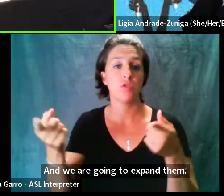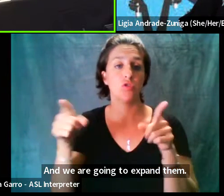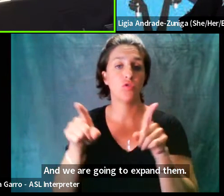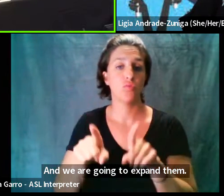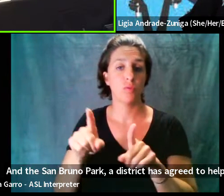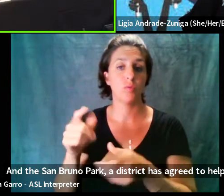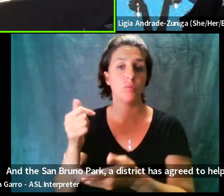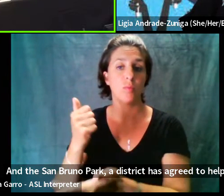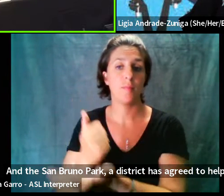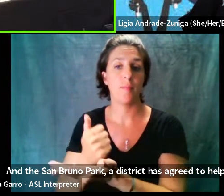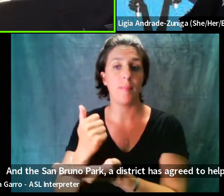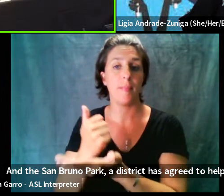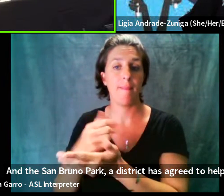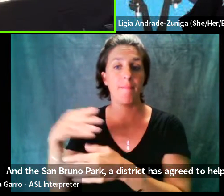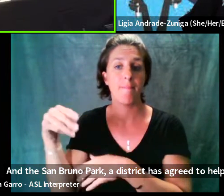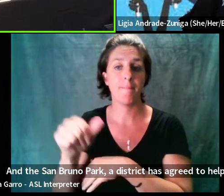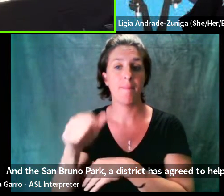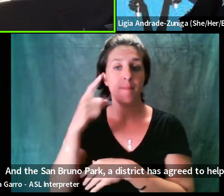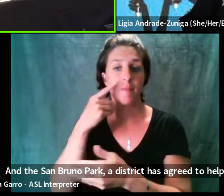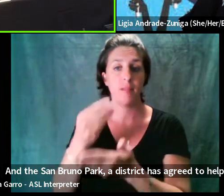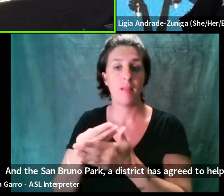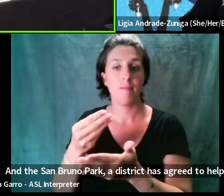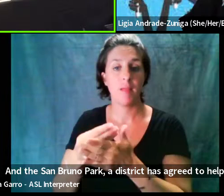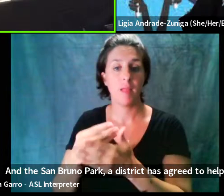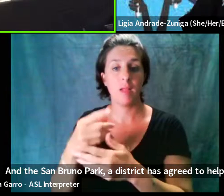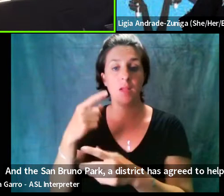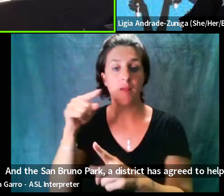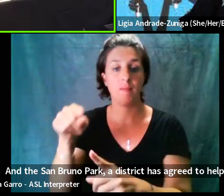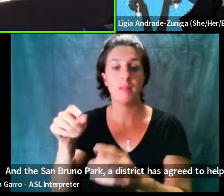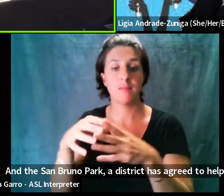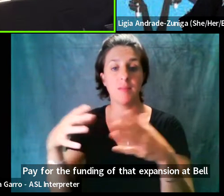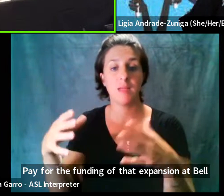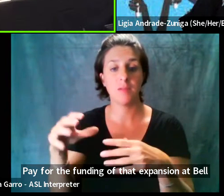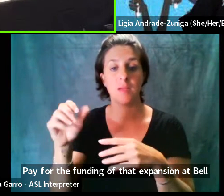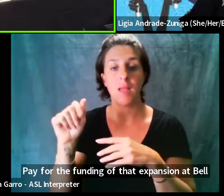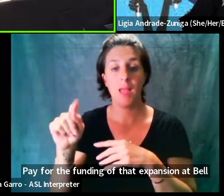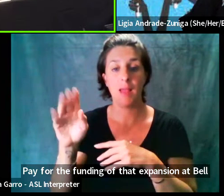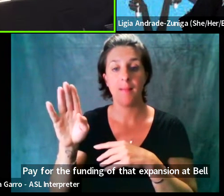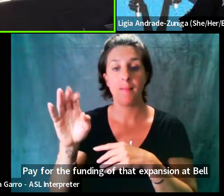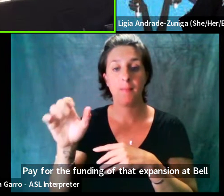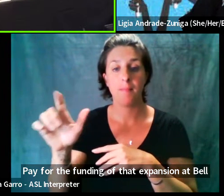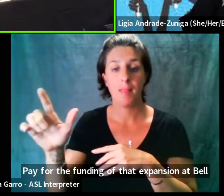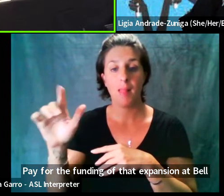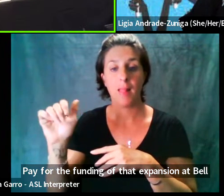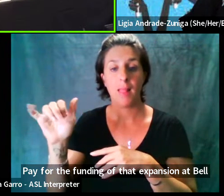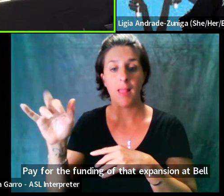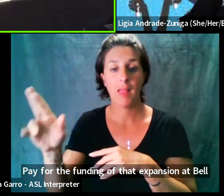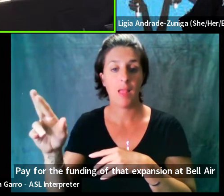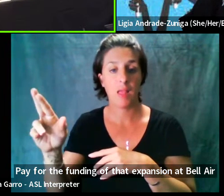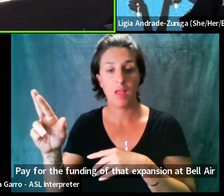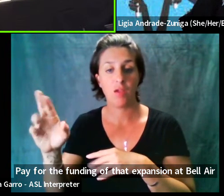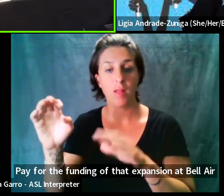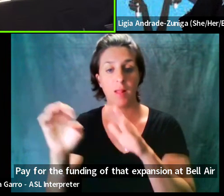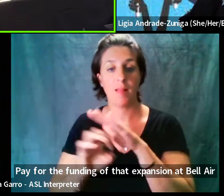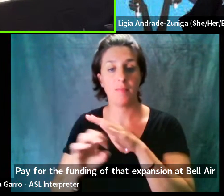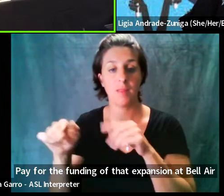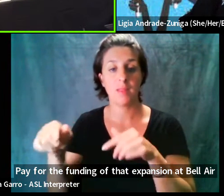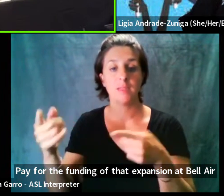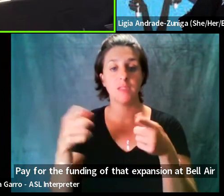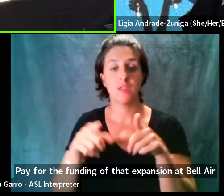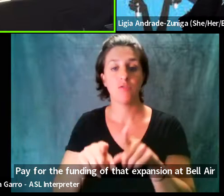help pay for the funding of that expansion at Bel Air Elementary. And this MOU is, or this agreement